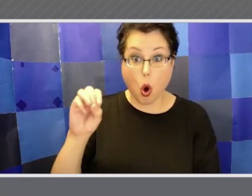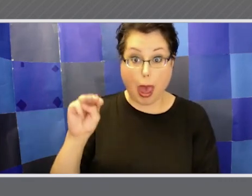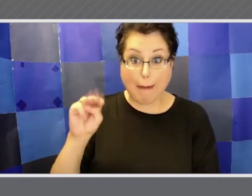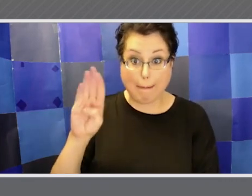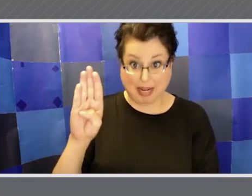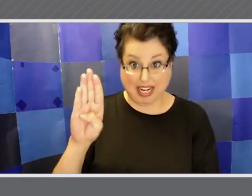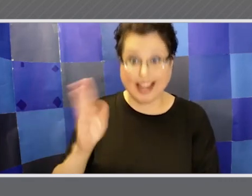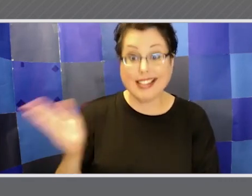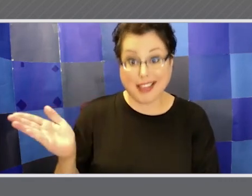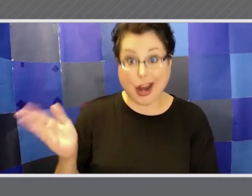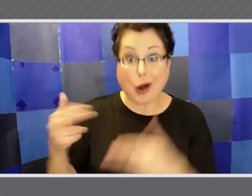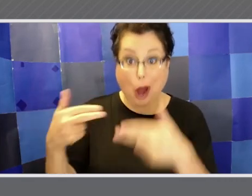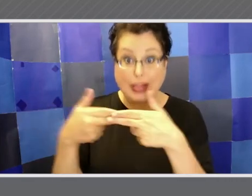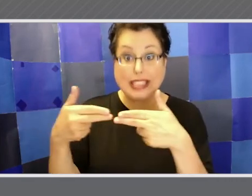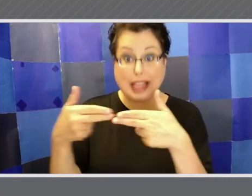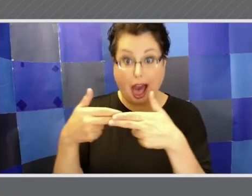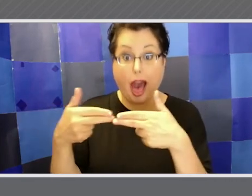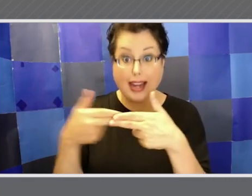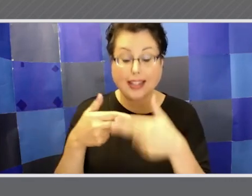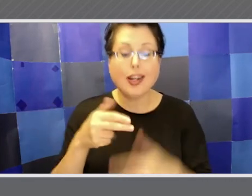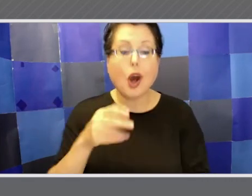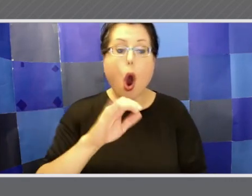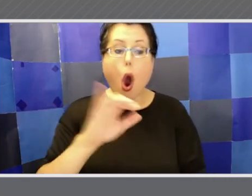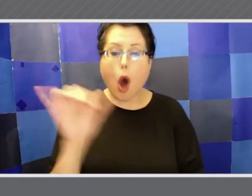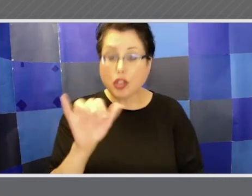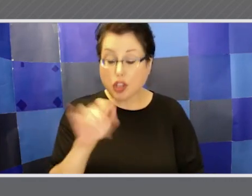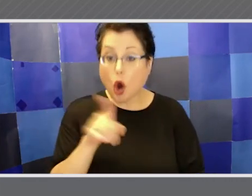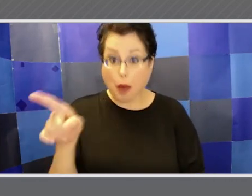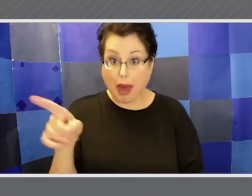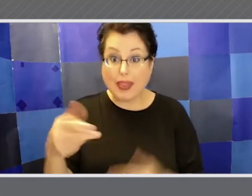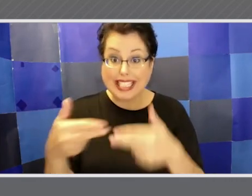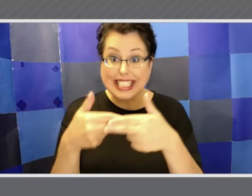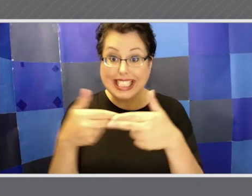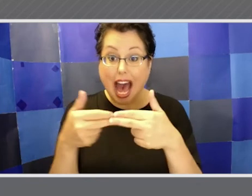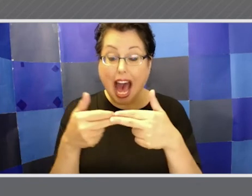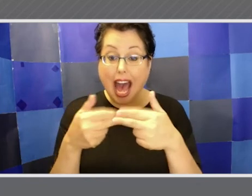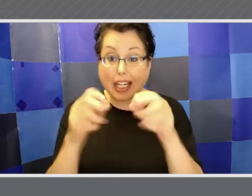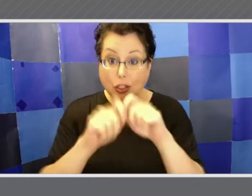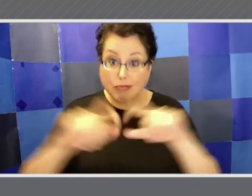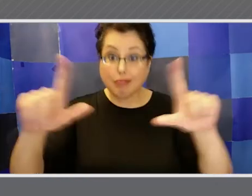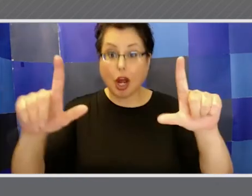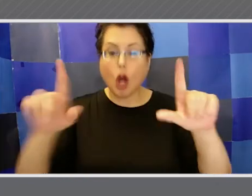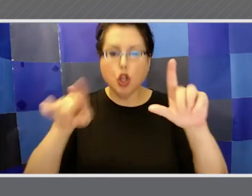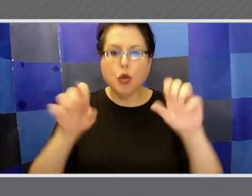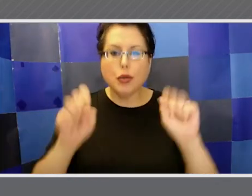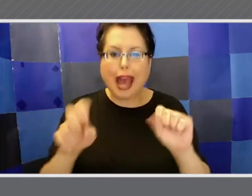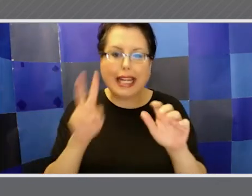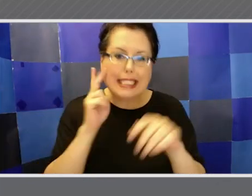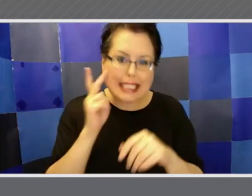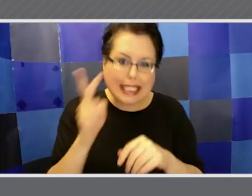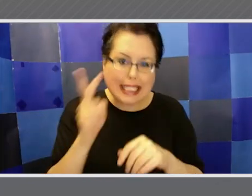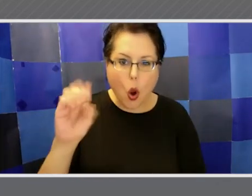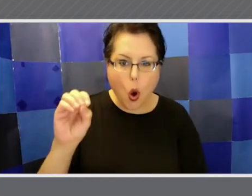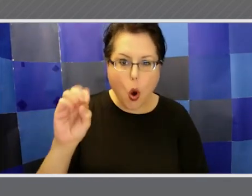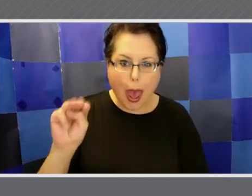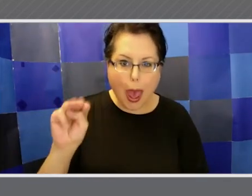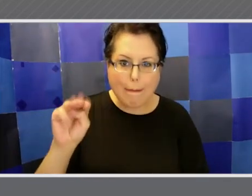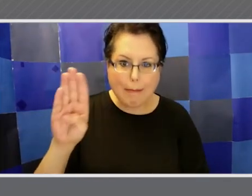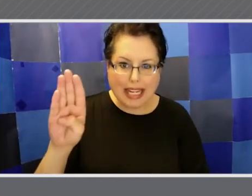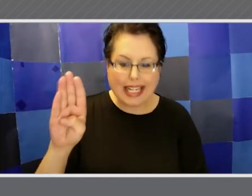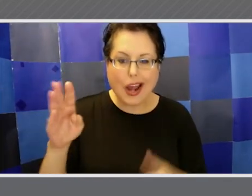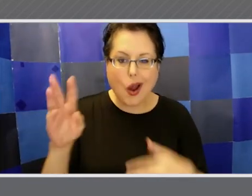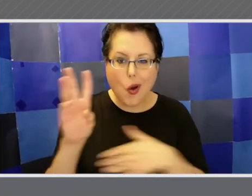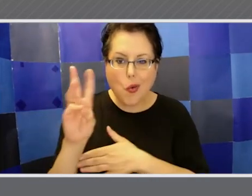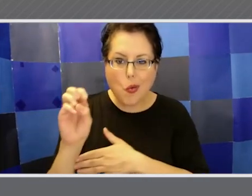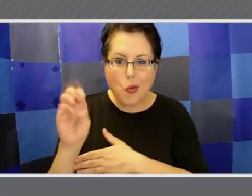omboperating@pittsburghpa.gov. And then here, again, once these slides go up, you'll be able to click through to the OMB website where you can get operating